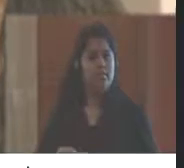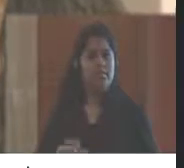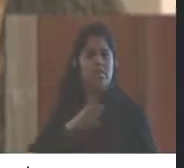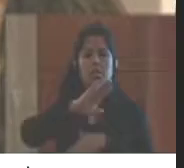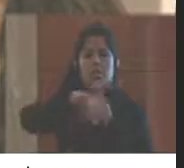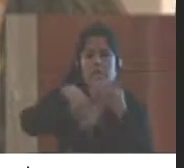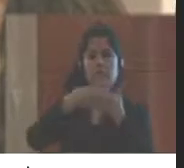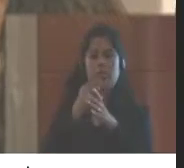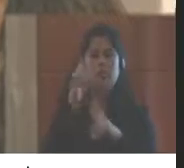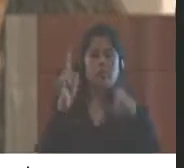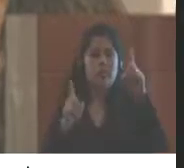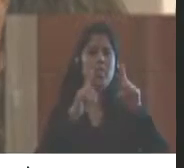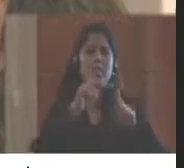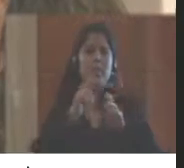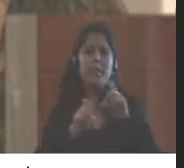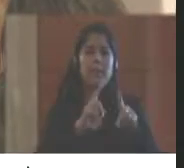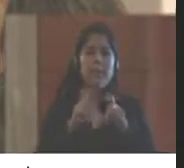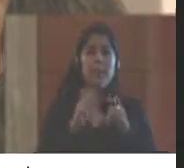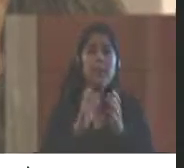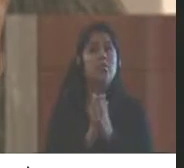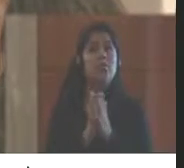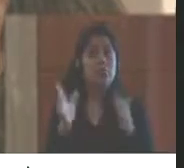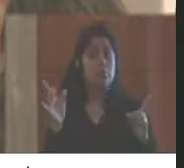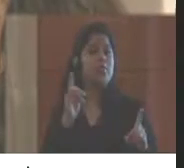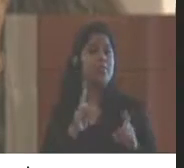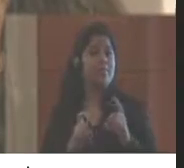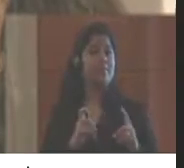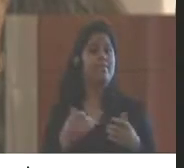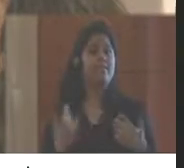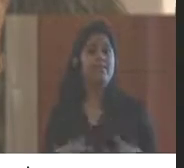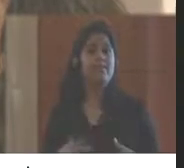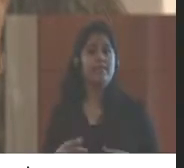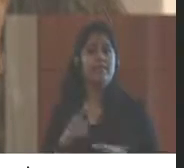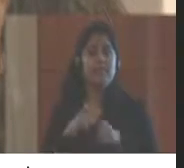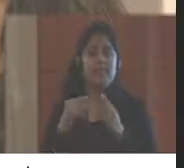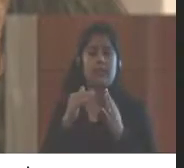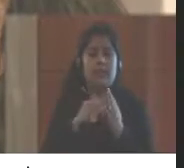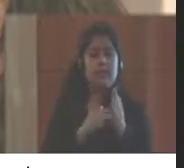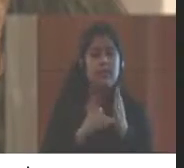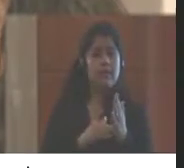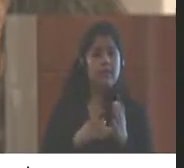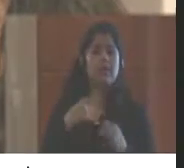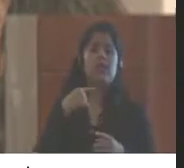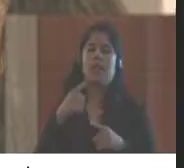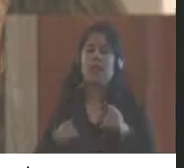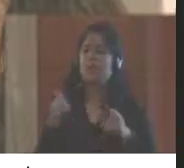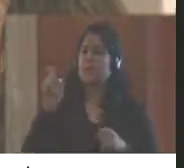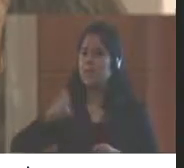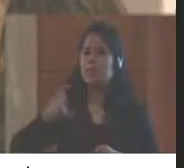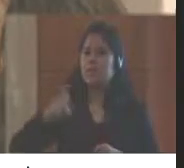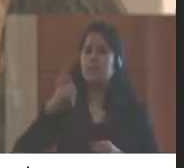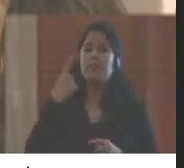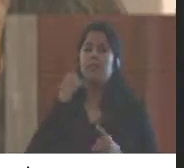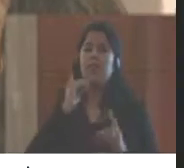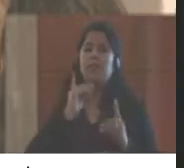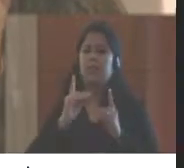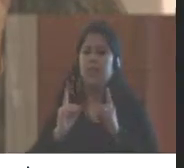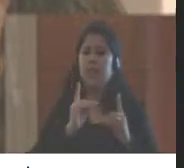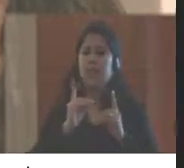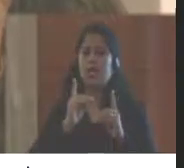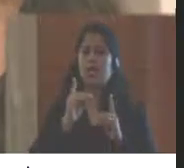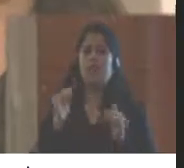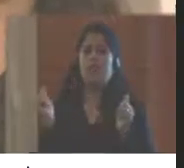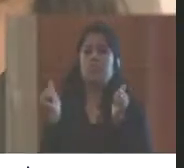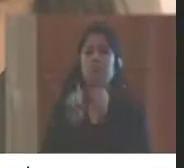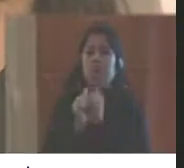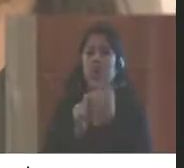discussed here, and all of these questions, because there were lots of questions, and I think that is indicative of the fact that we do